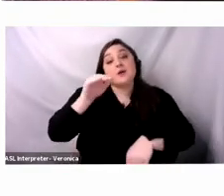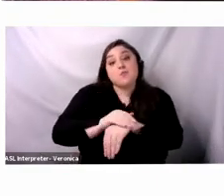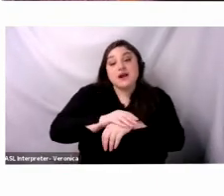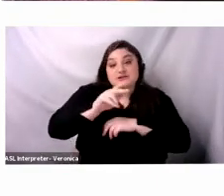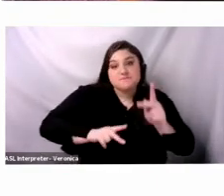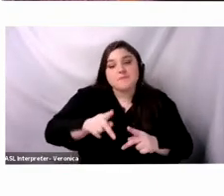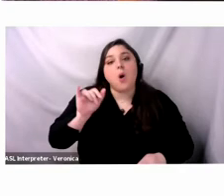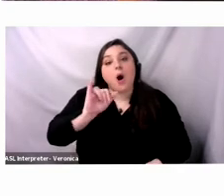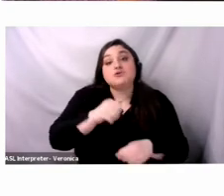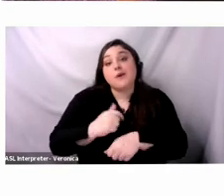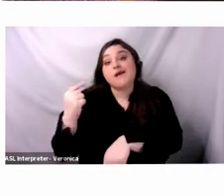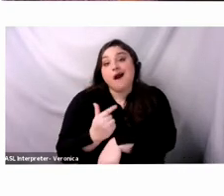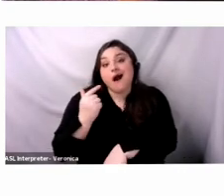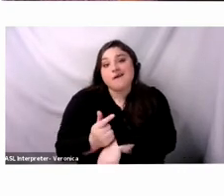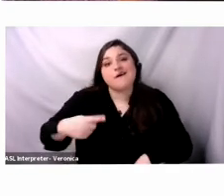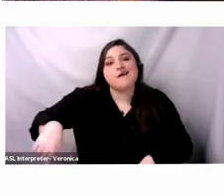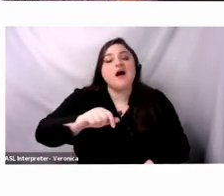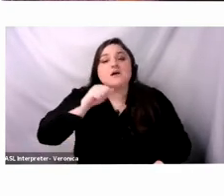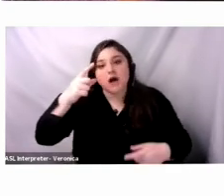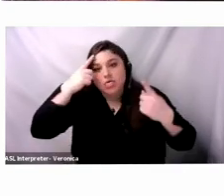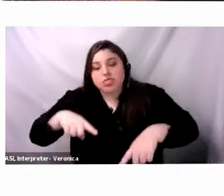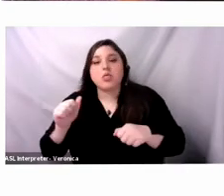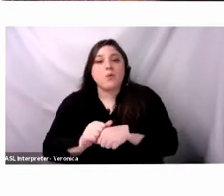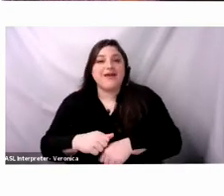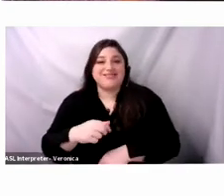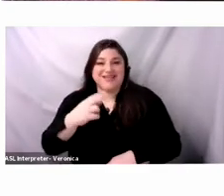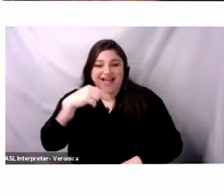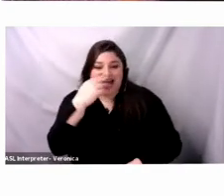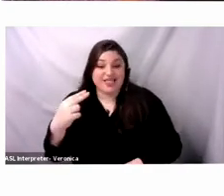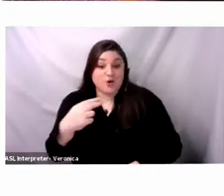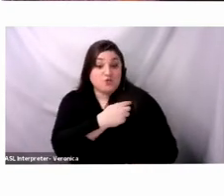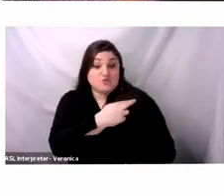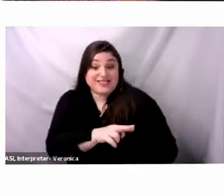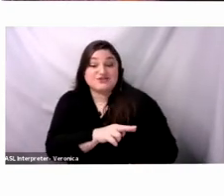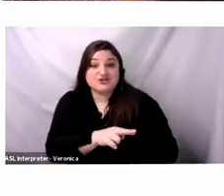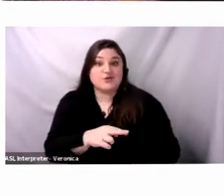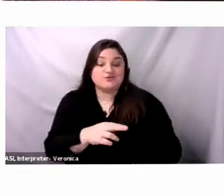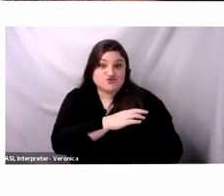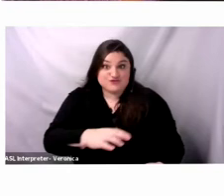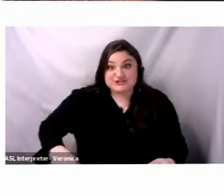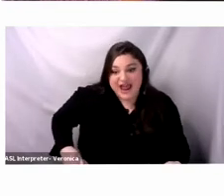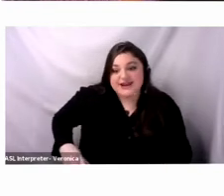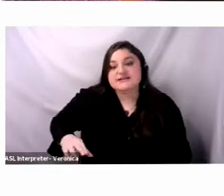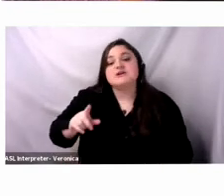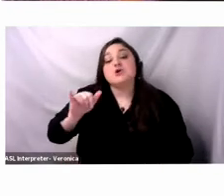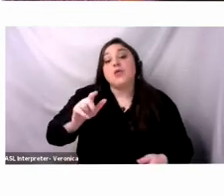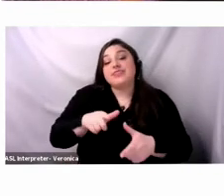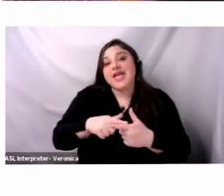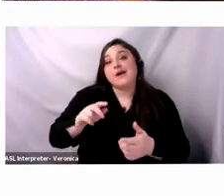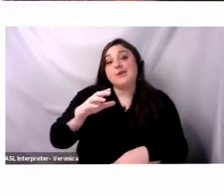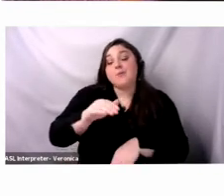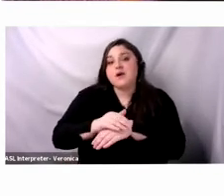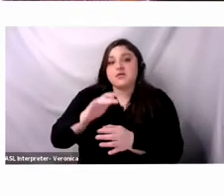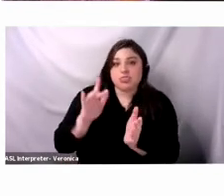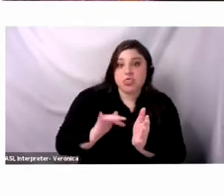the circulation of Western-style dress and books to create a divide between regions, between those who obey and those who do